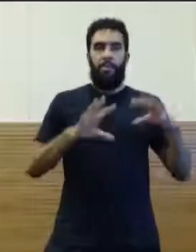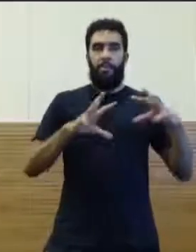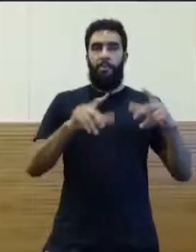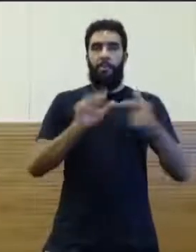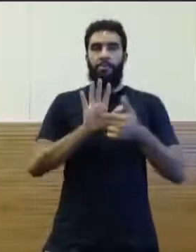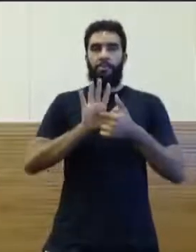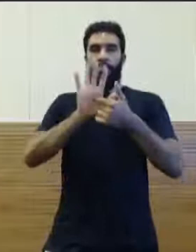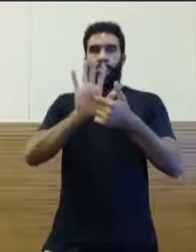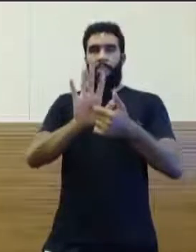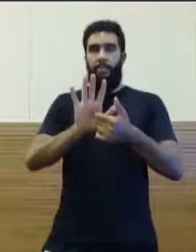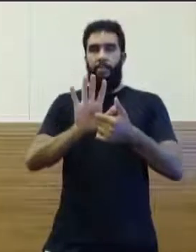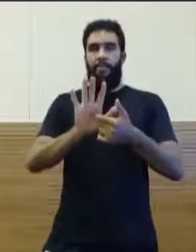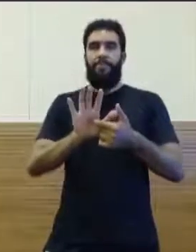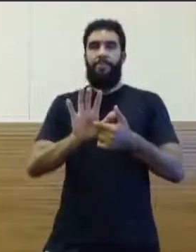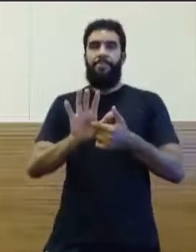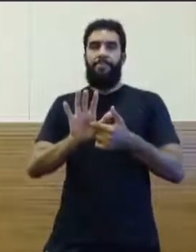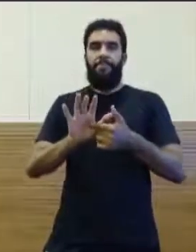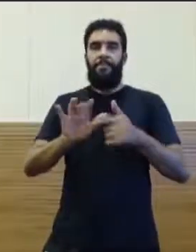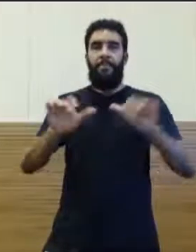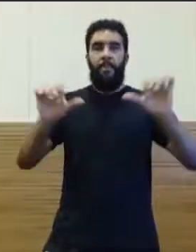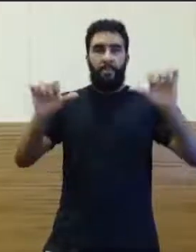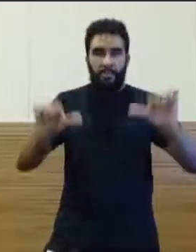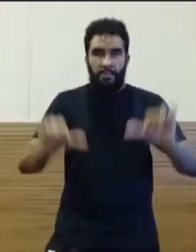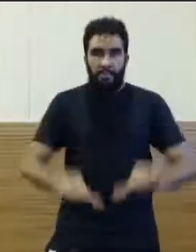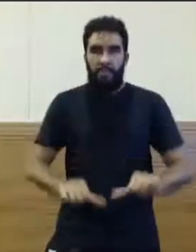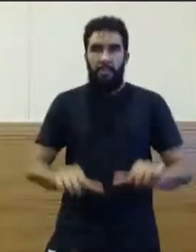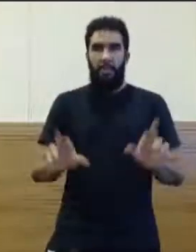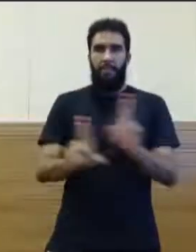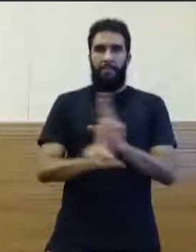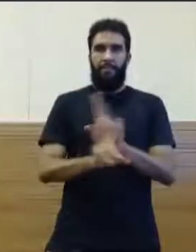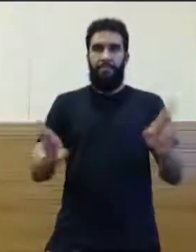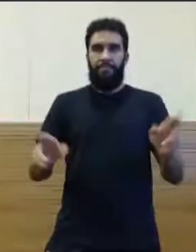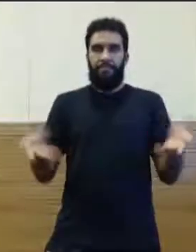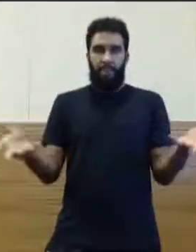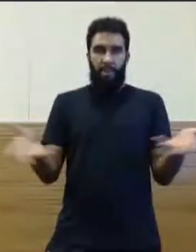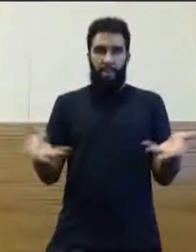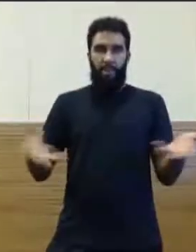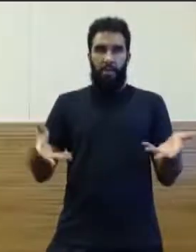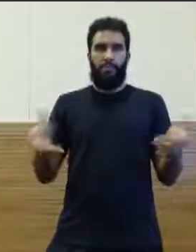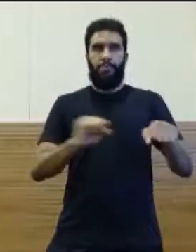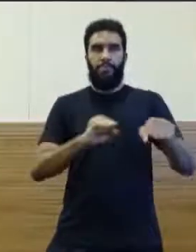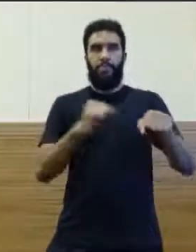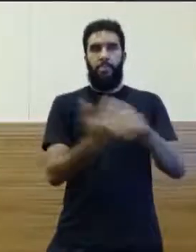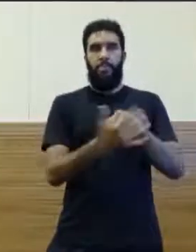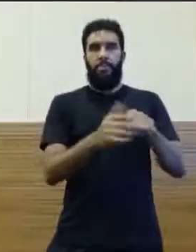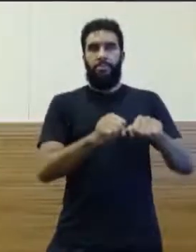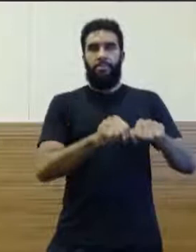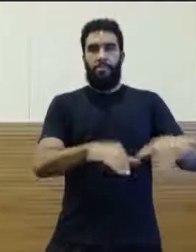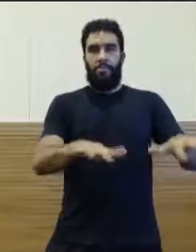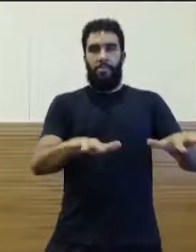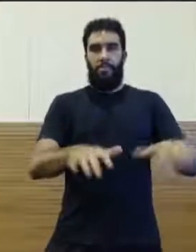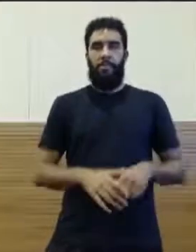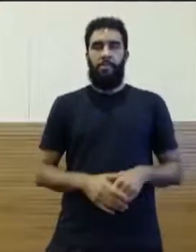And in all indicators were worsened due to the pandemic.